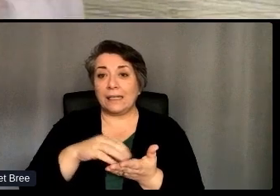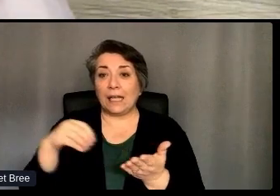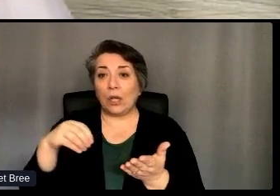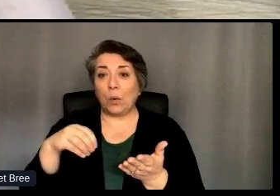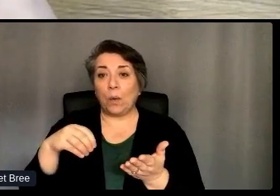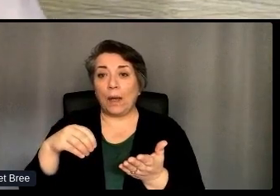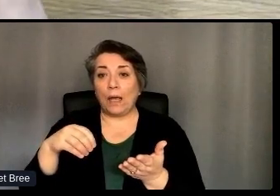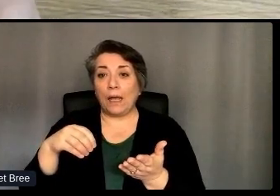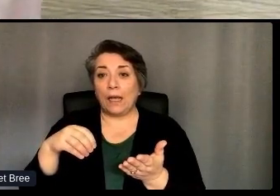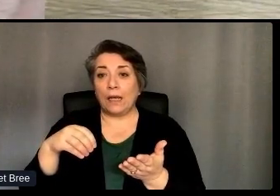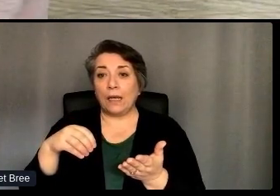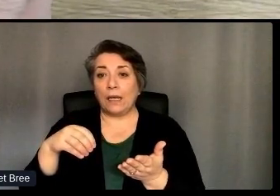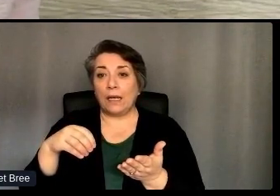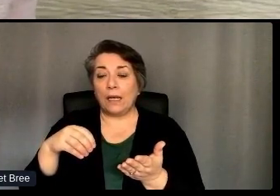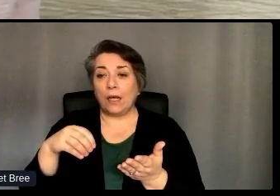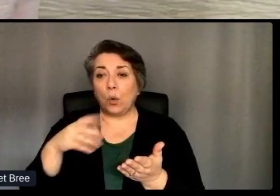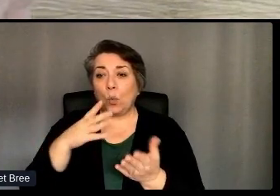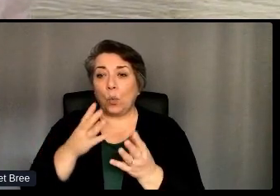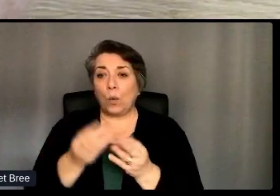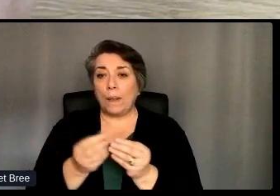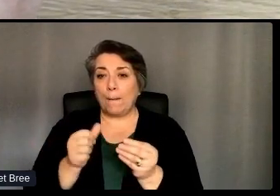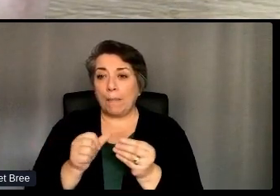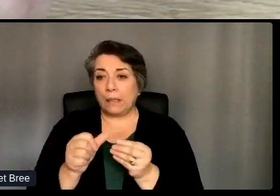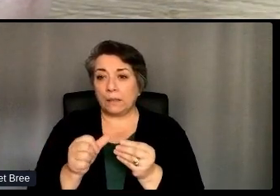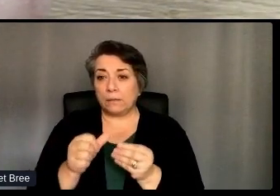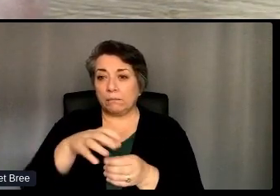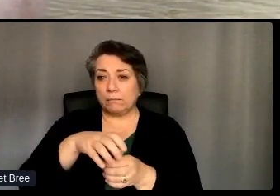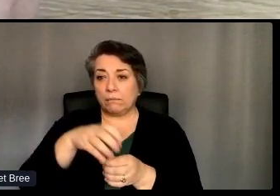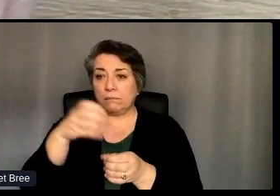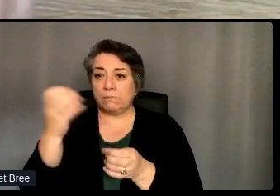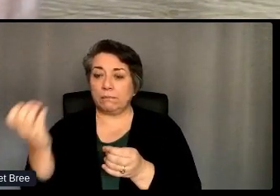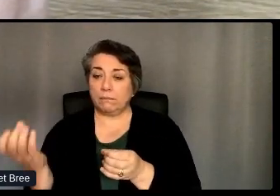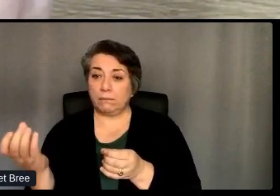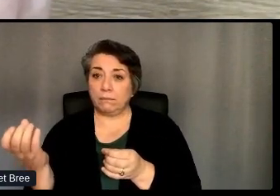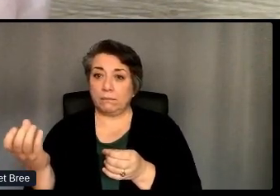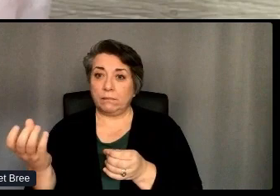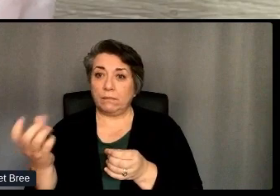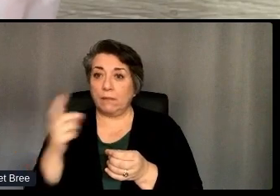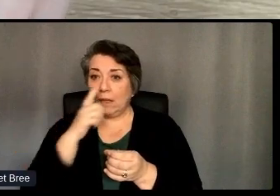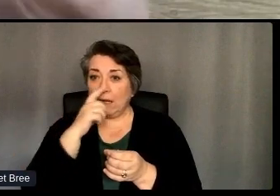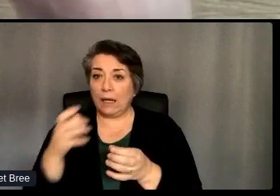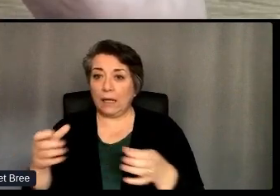of the mouse. This then allows me to insert the mouse tail,